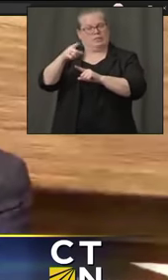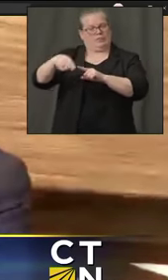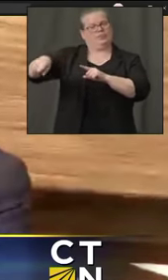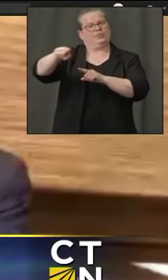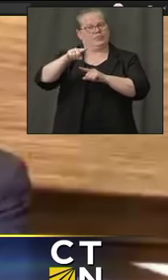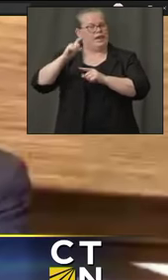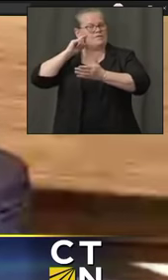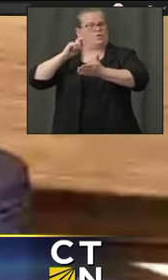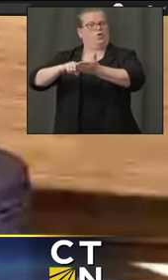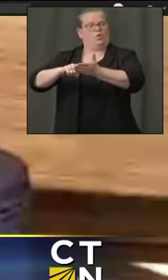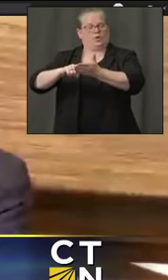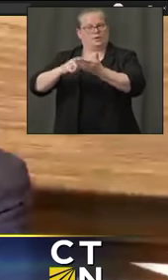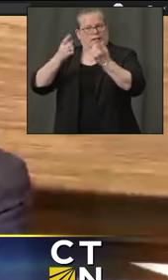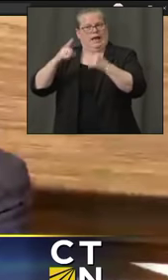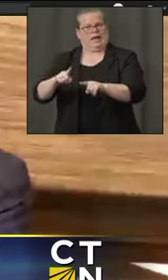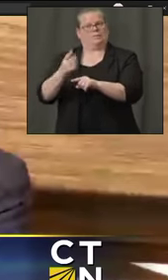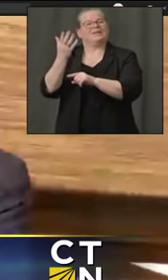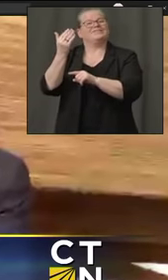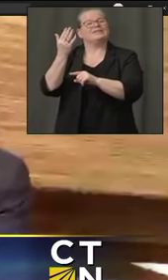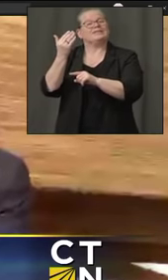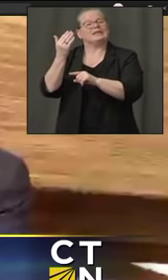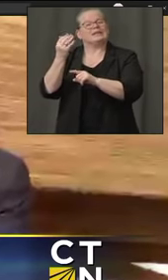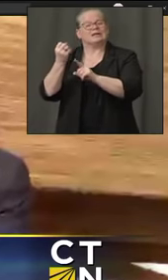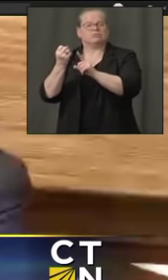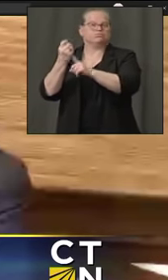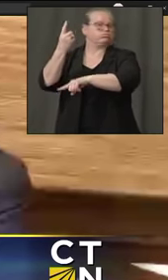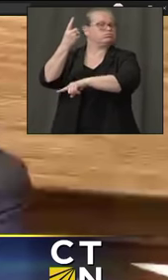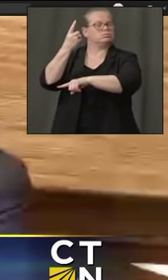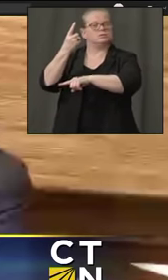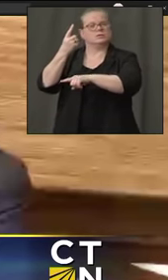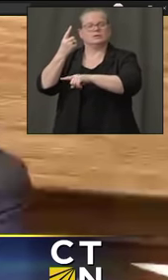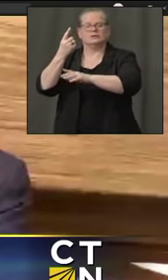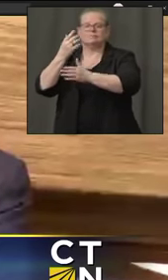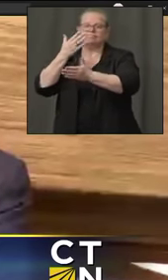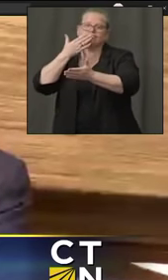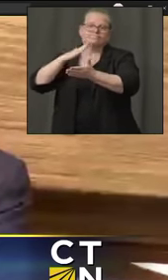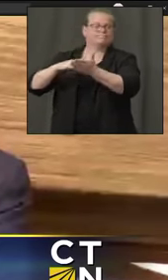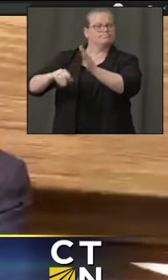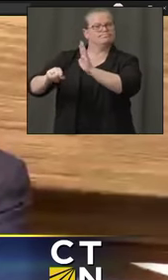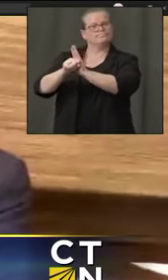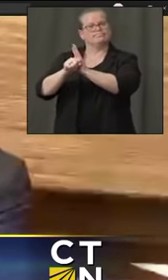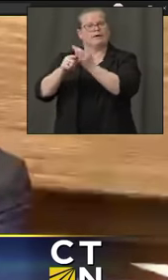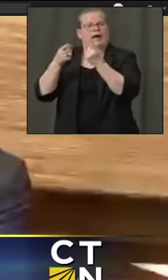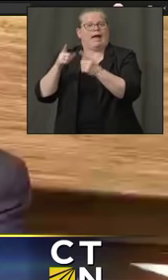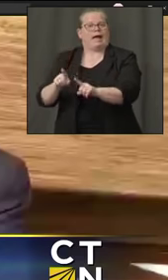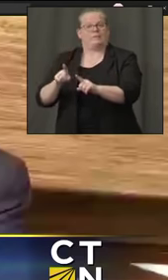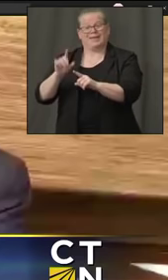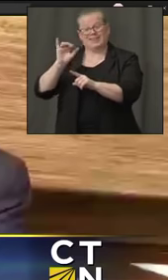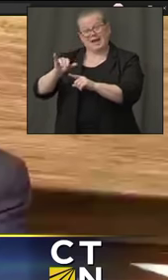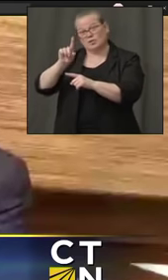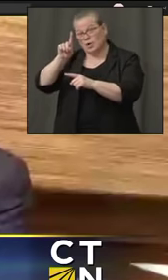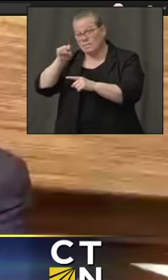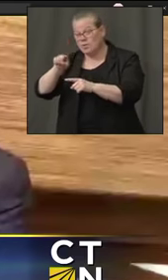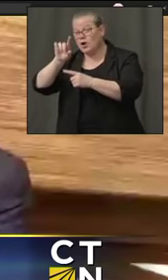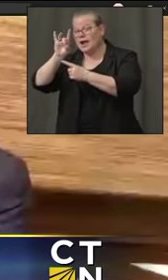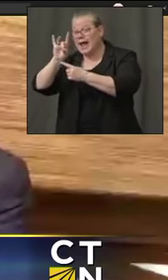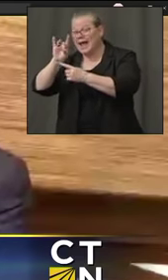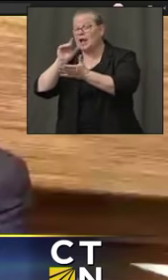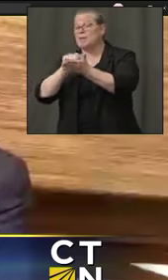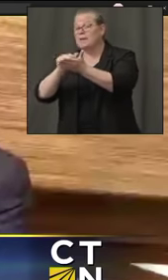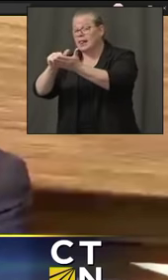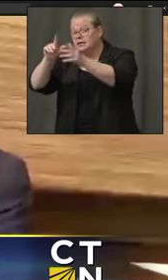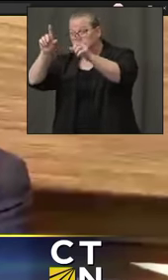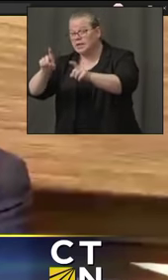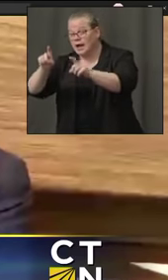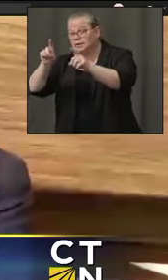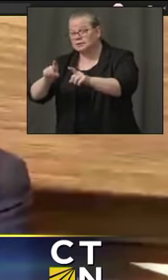adverse events. That's out of 1.8 million tests that have been done on the Abbott device. So we're obviously going to closely